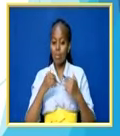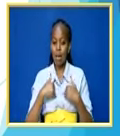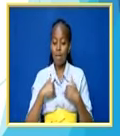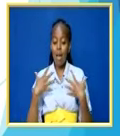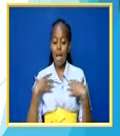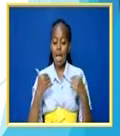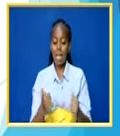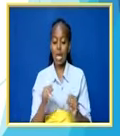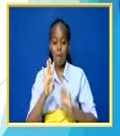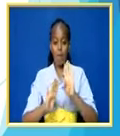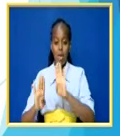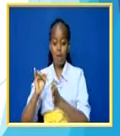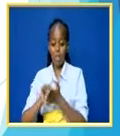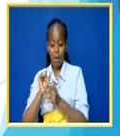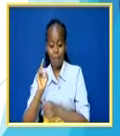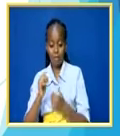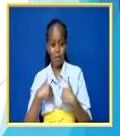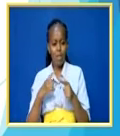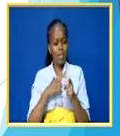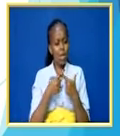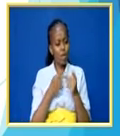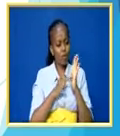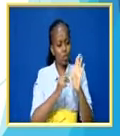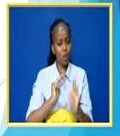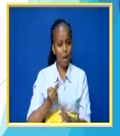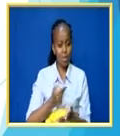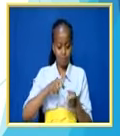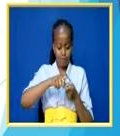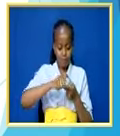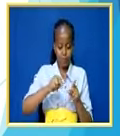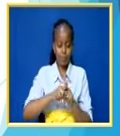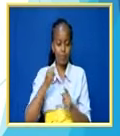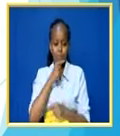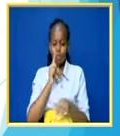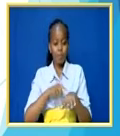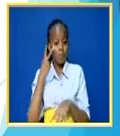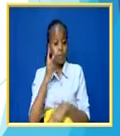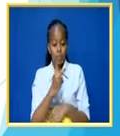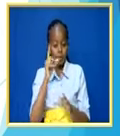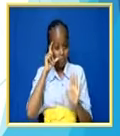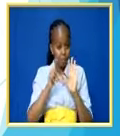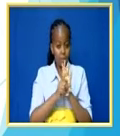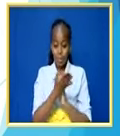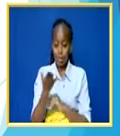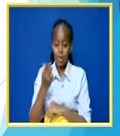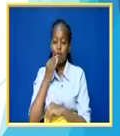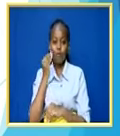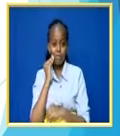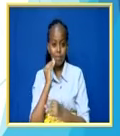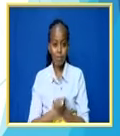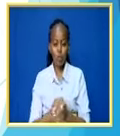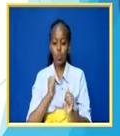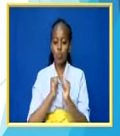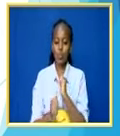should keep. That's right. And you've shown us the toothbrush and the toothpaste. Mm-hmm. Now, when you look at these two pictures, even you learner back at home,